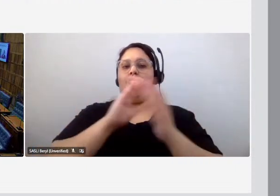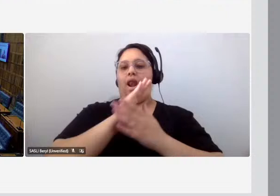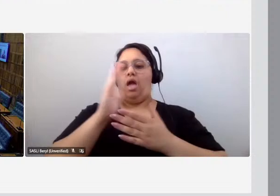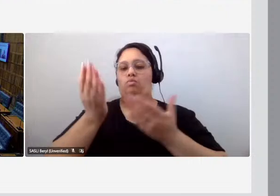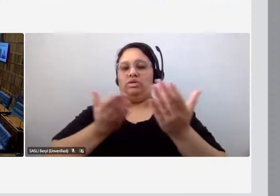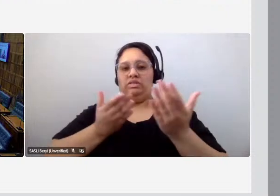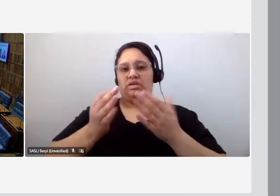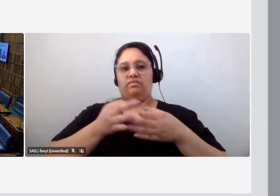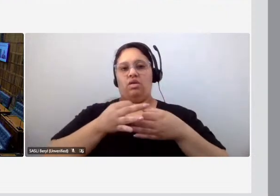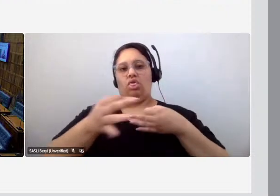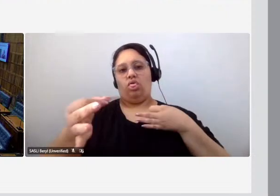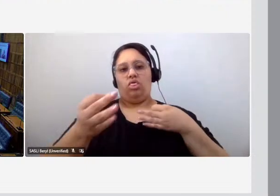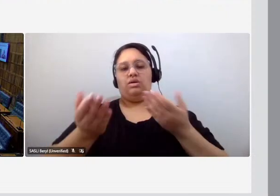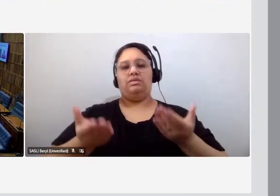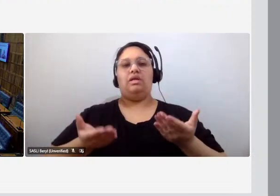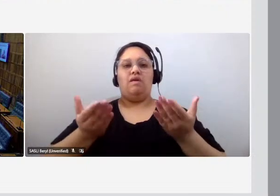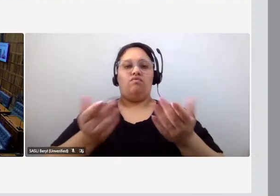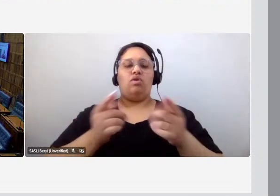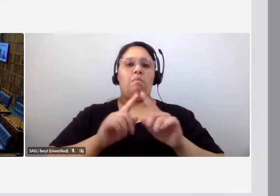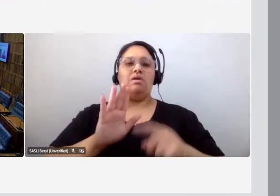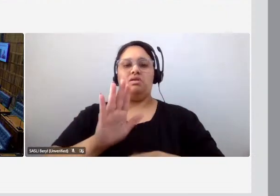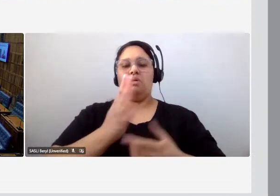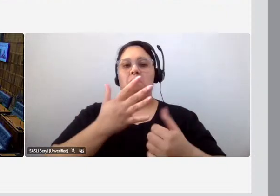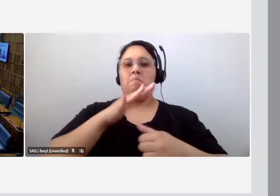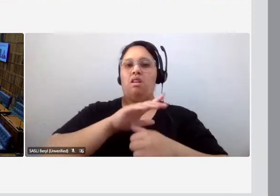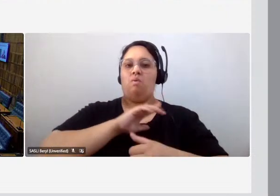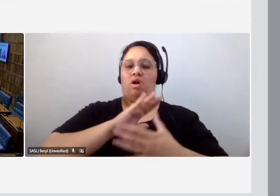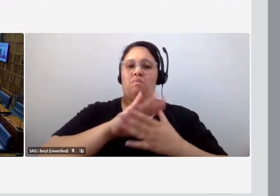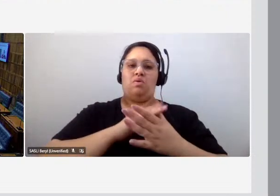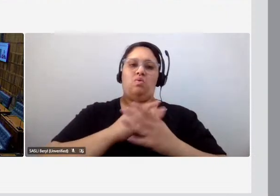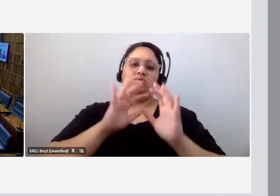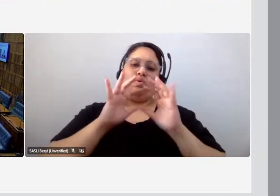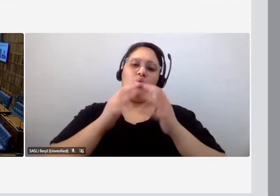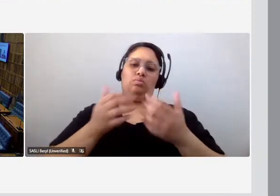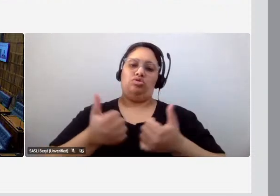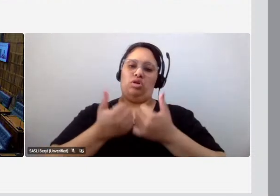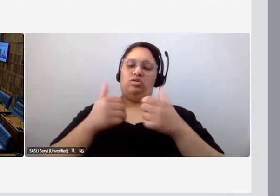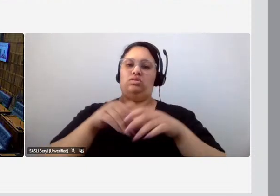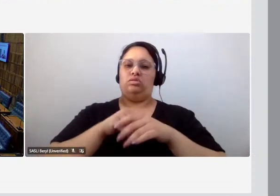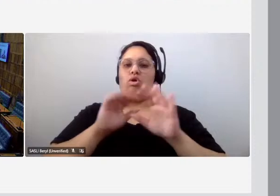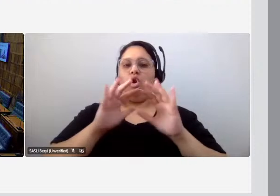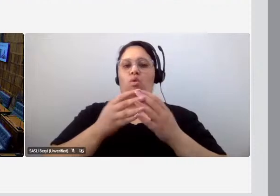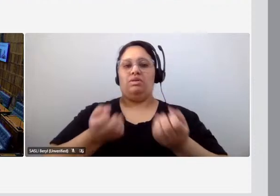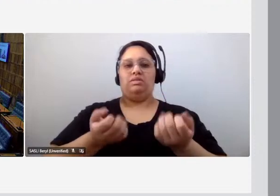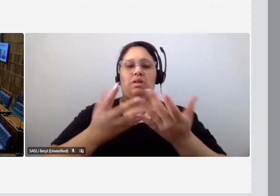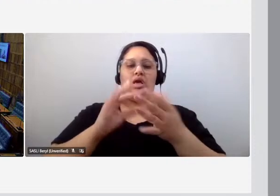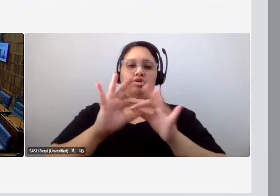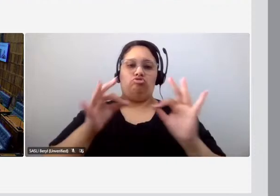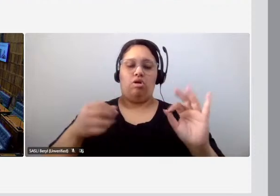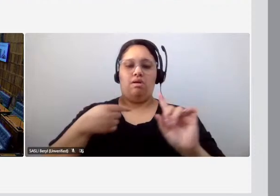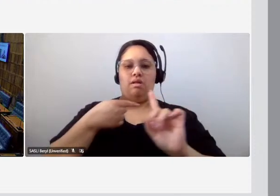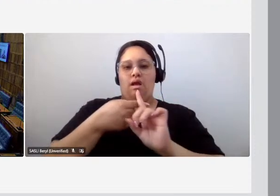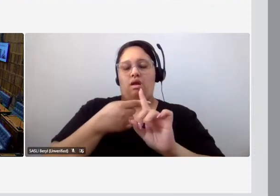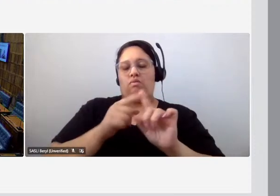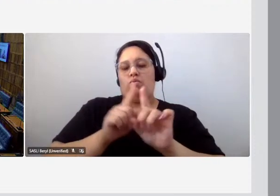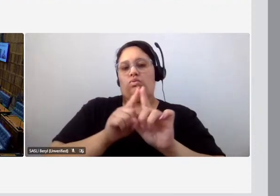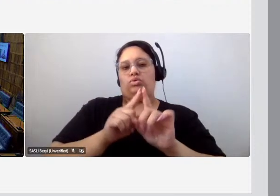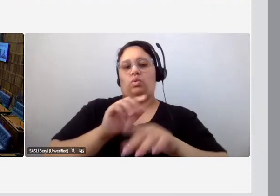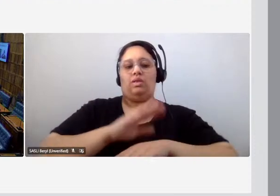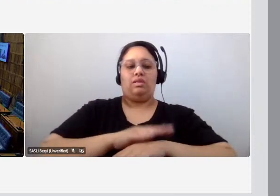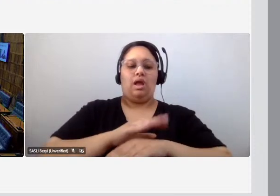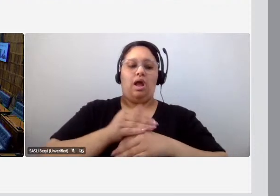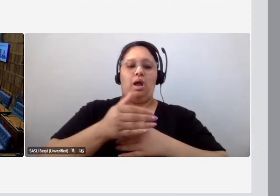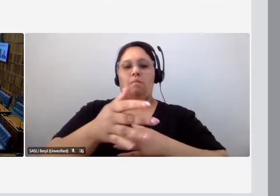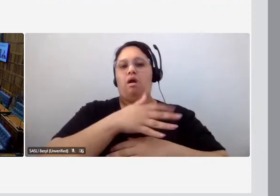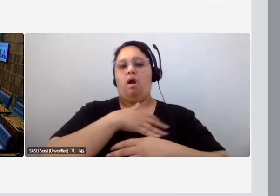in the delivery, but that's mainly because of the challenges with global supply chains and the time that it